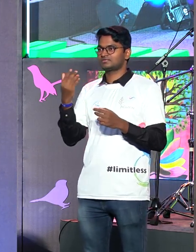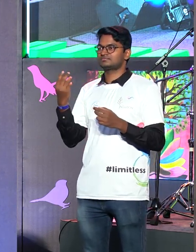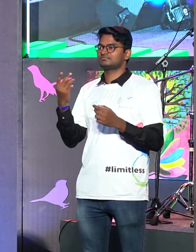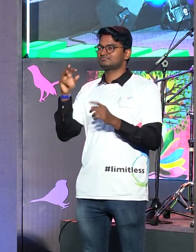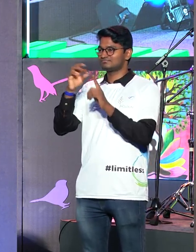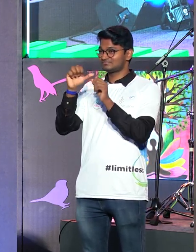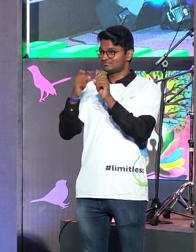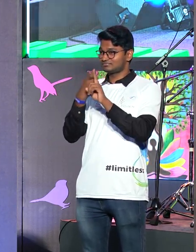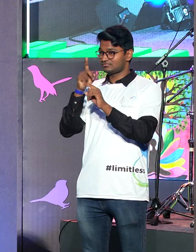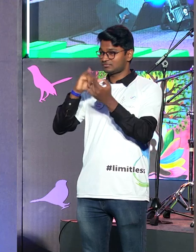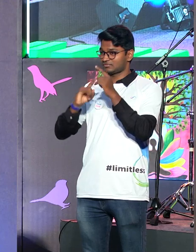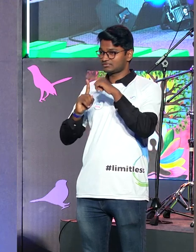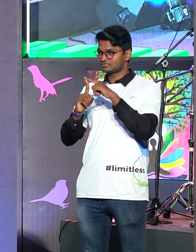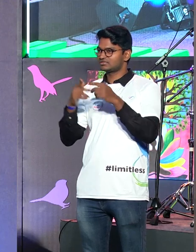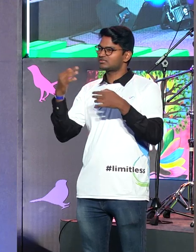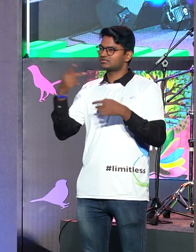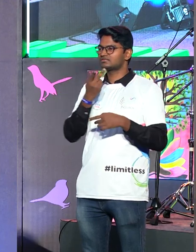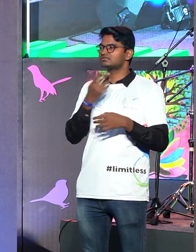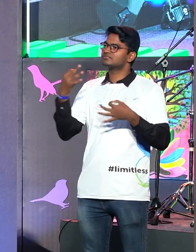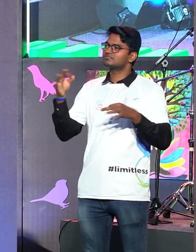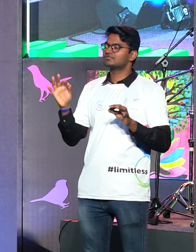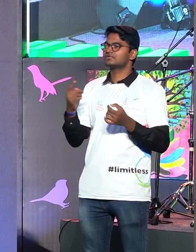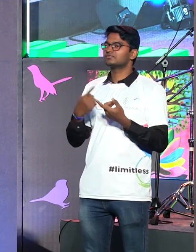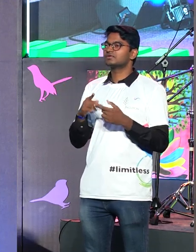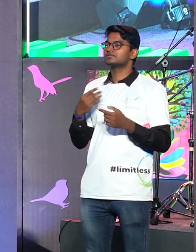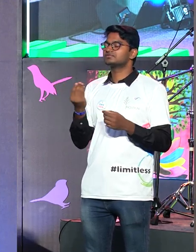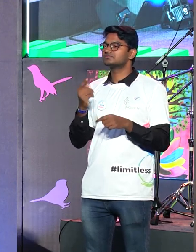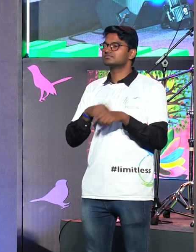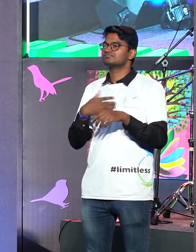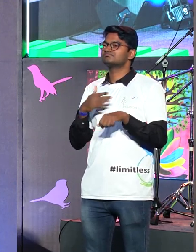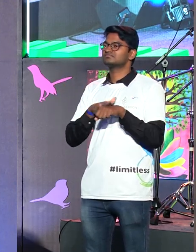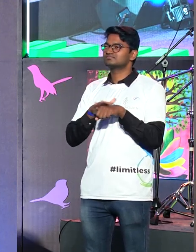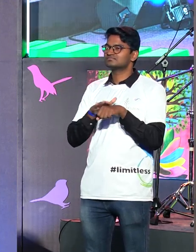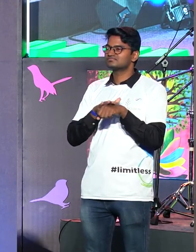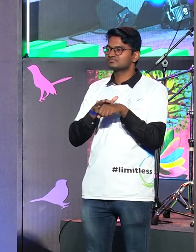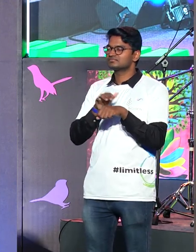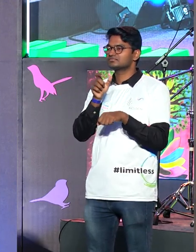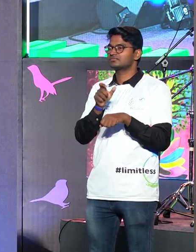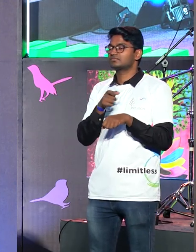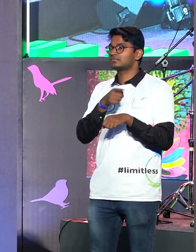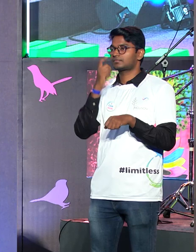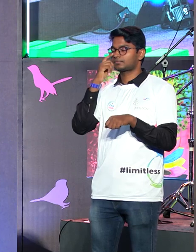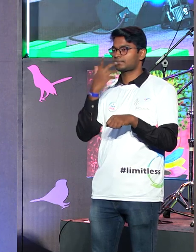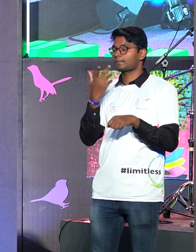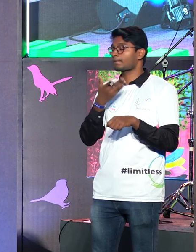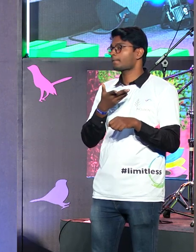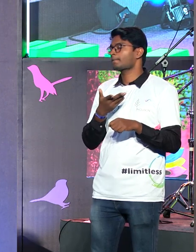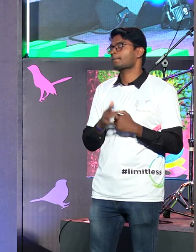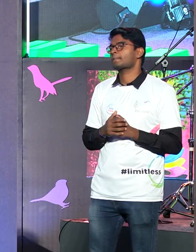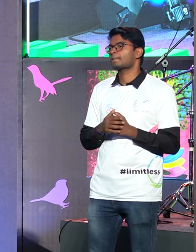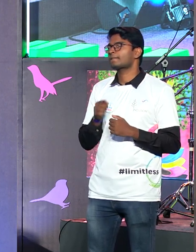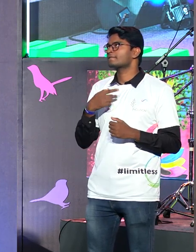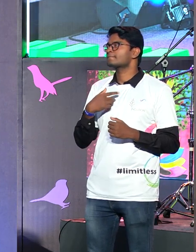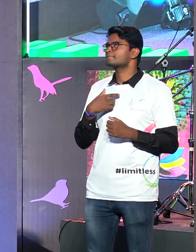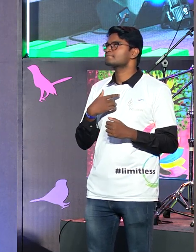still a slave to our prejudices, to our barbarism. That was his point of view. For me, he symbolizes